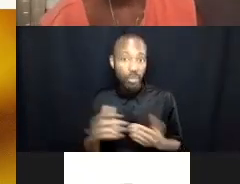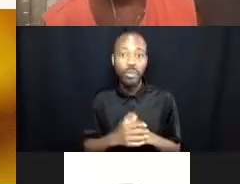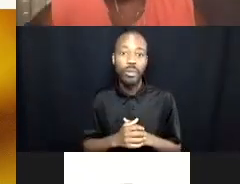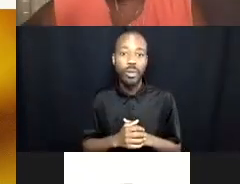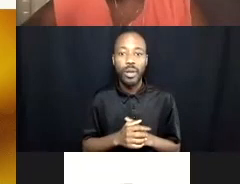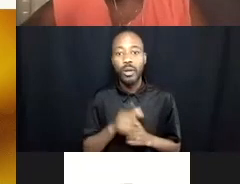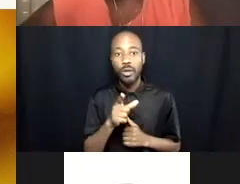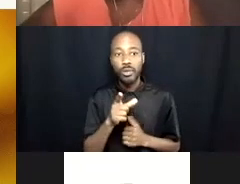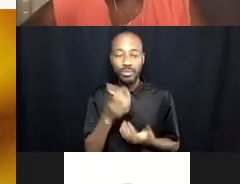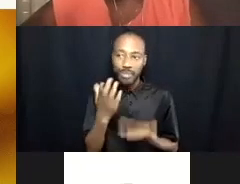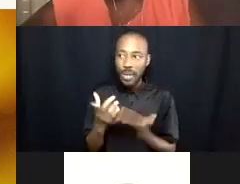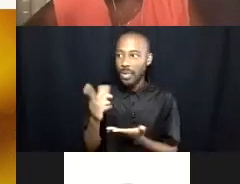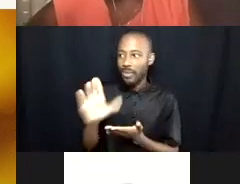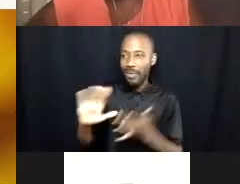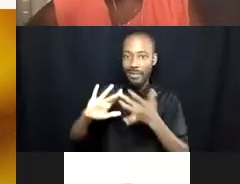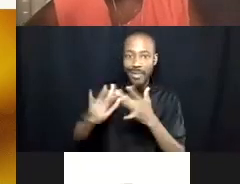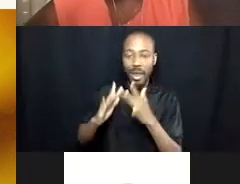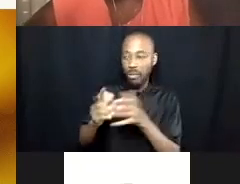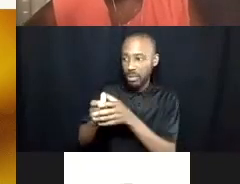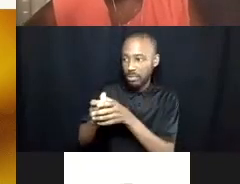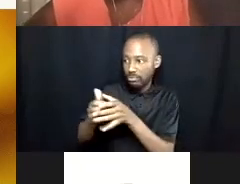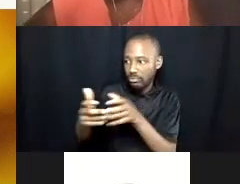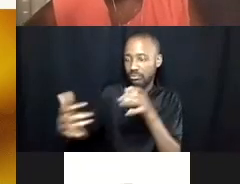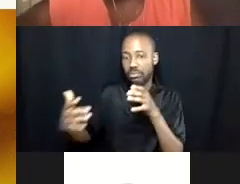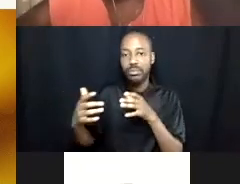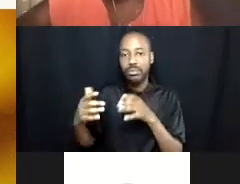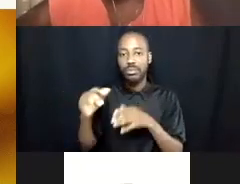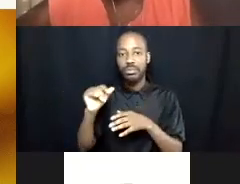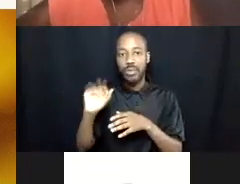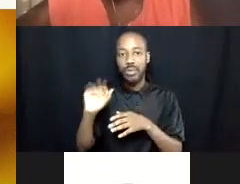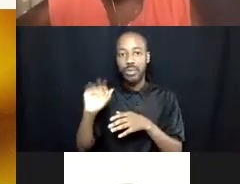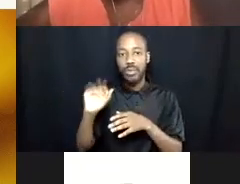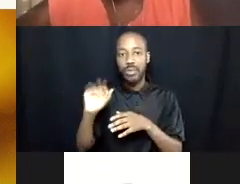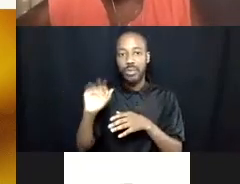they're still growing their network of providers?